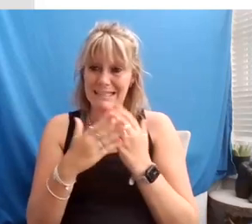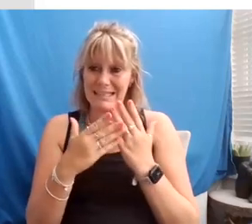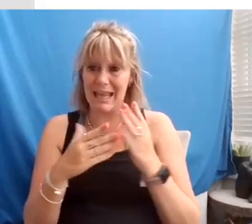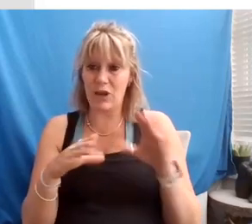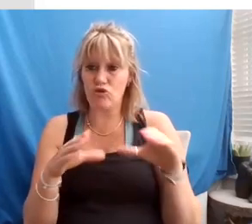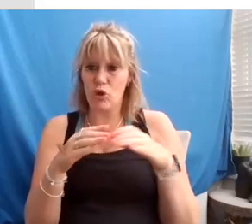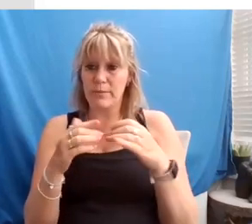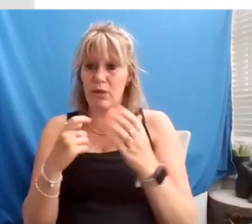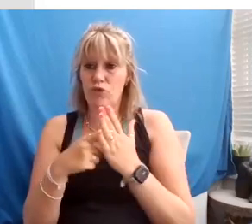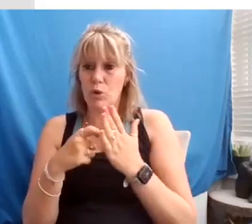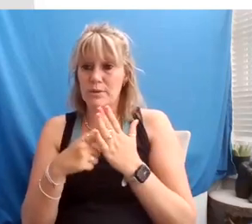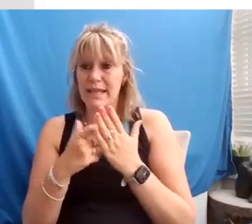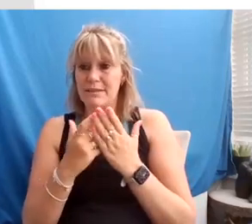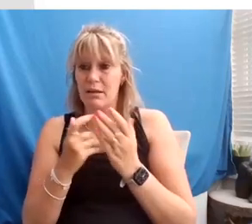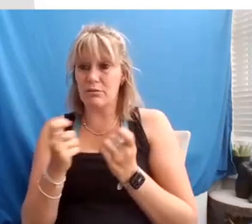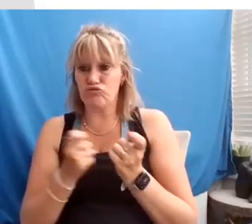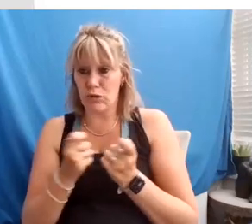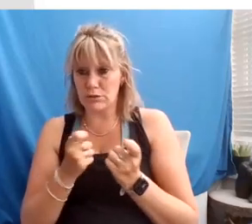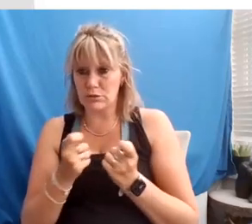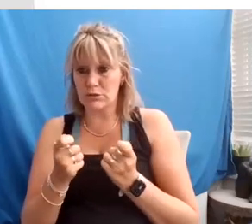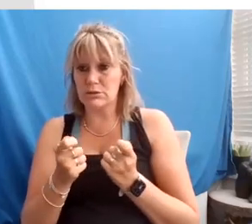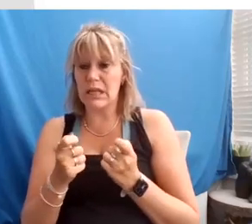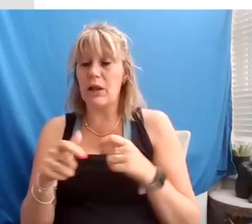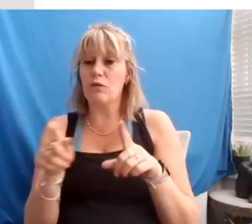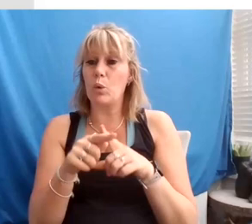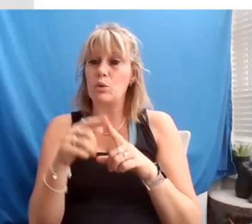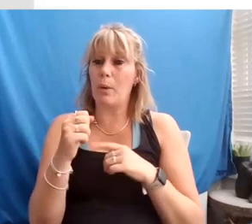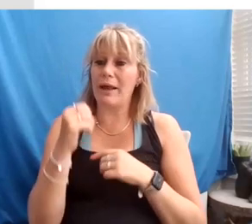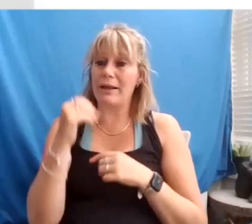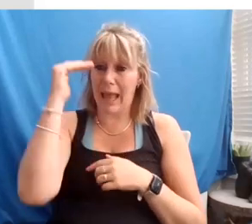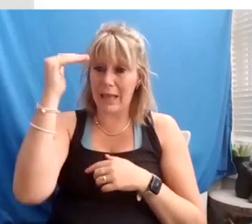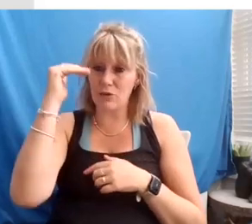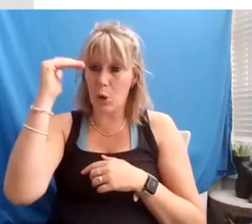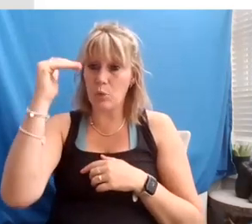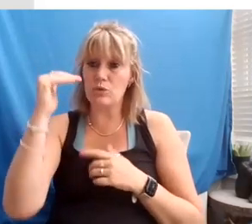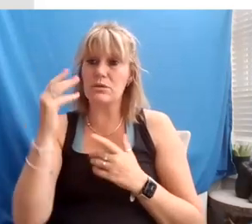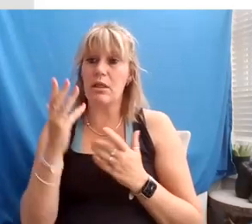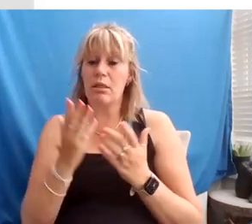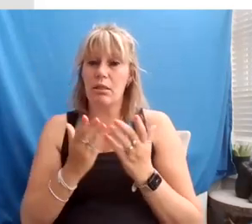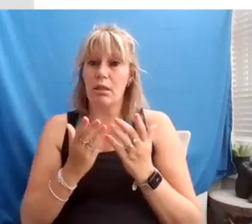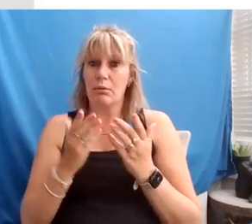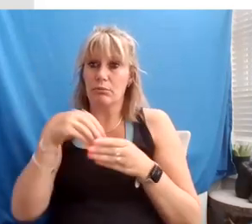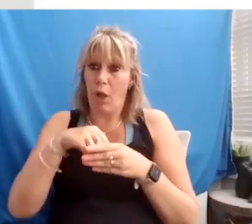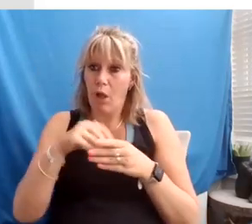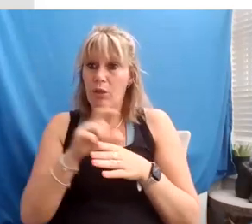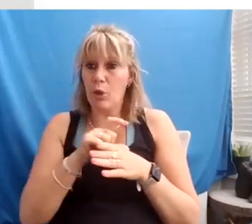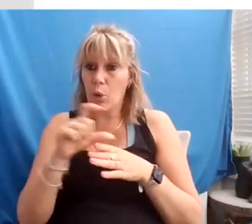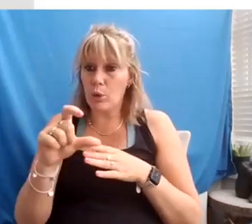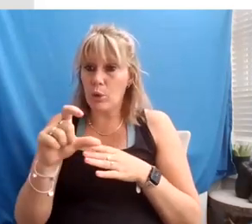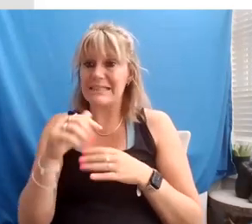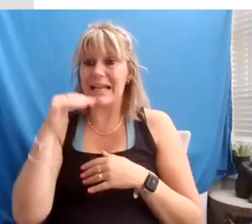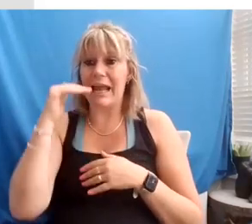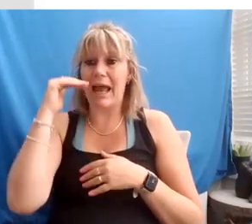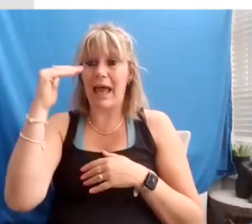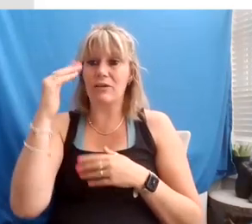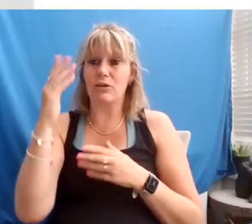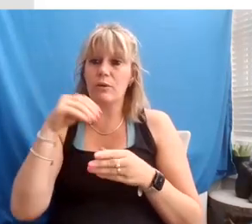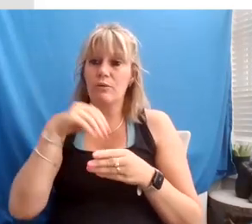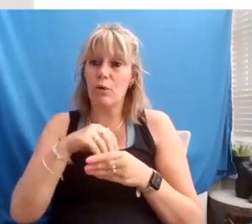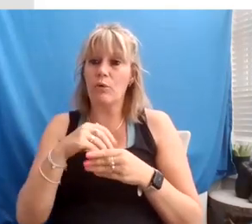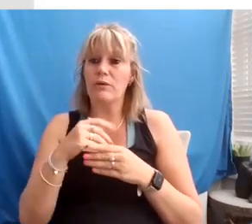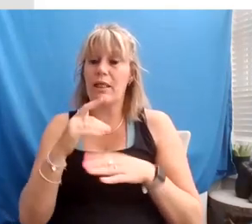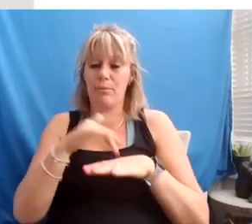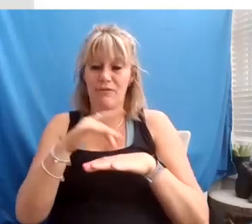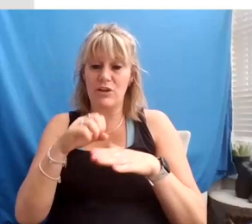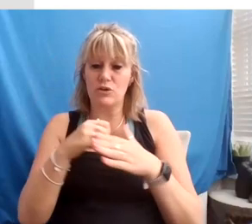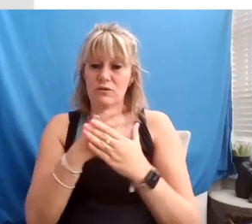runs, and we've also had adults who take part in the courses, and we've had adults who are taking part in professional development.